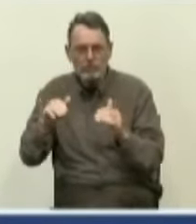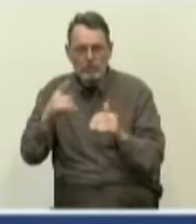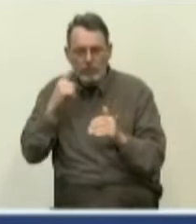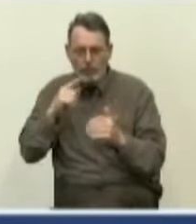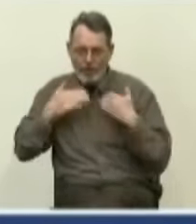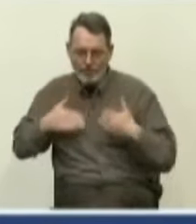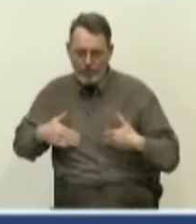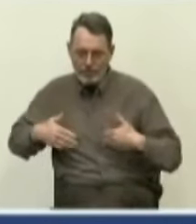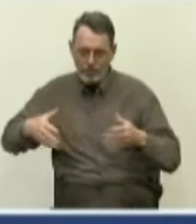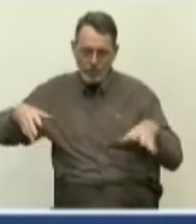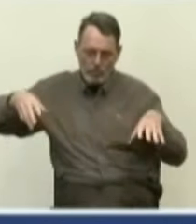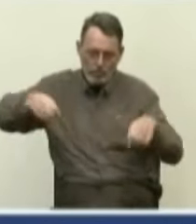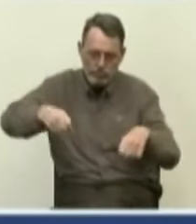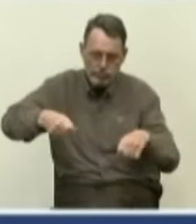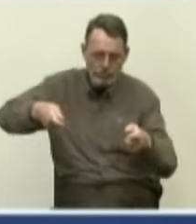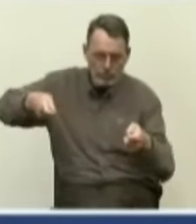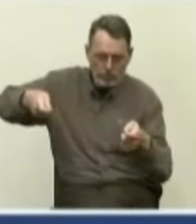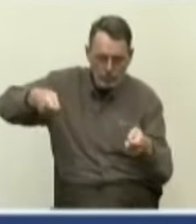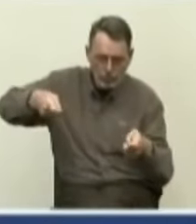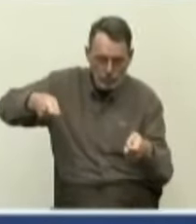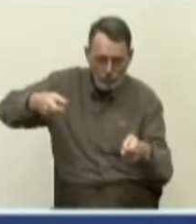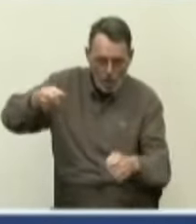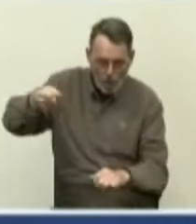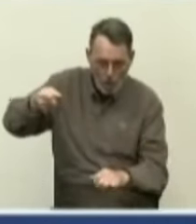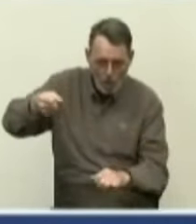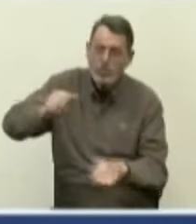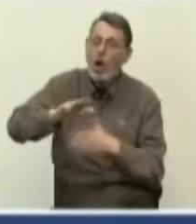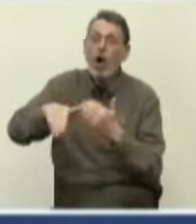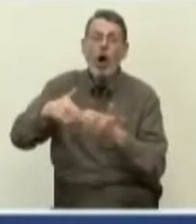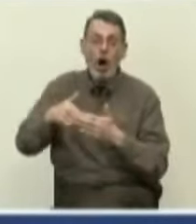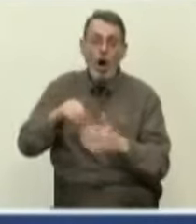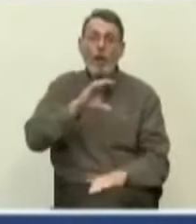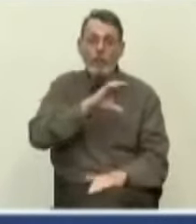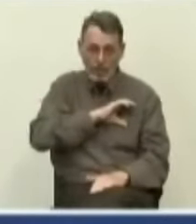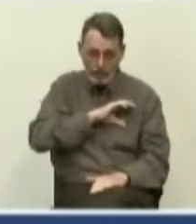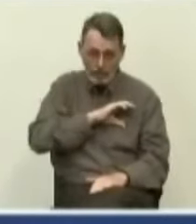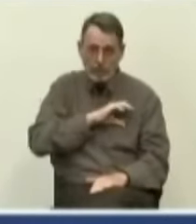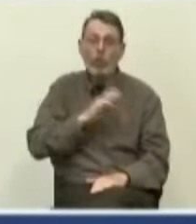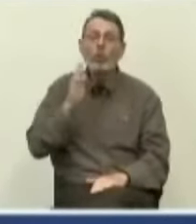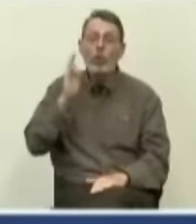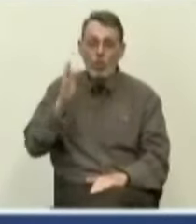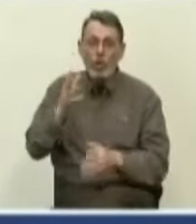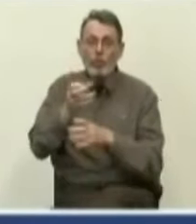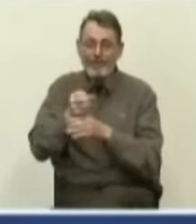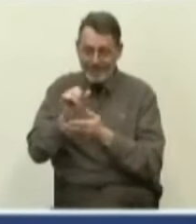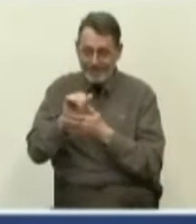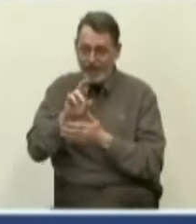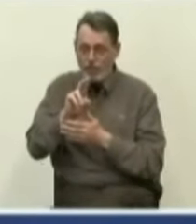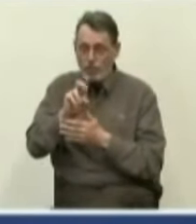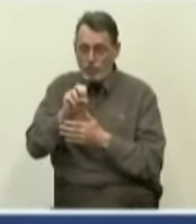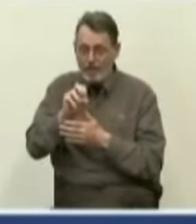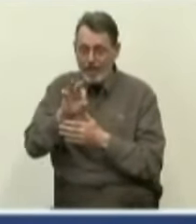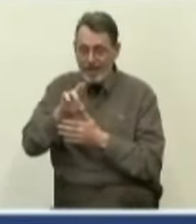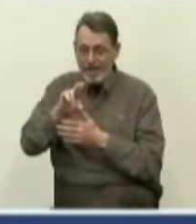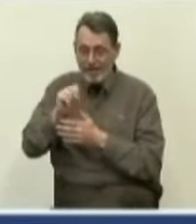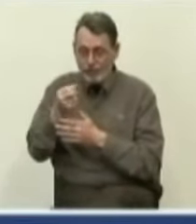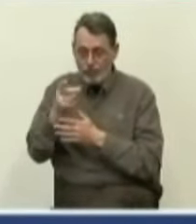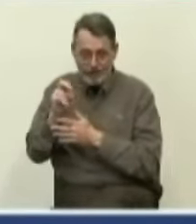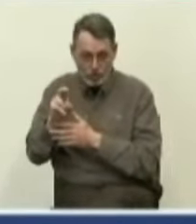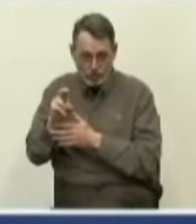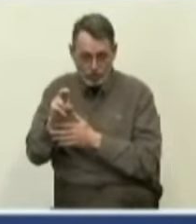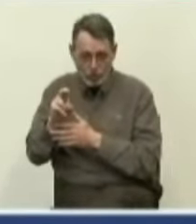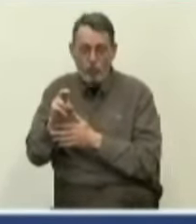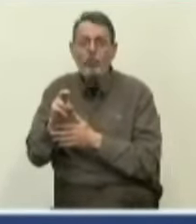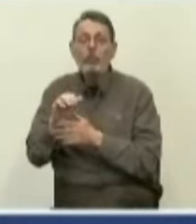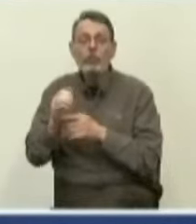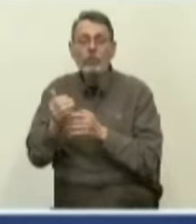physical control holds. All sworn members will receive this refresher training once it's developed.